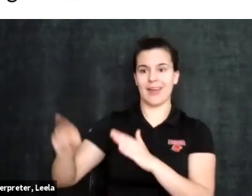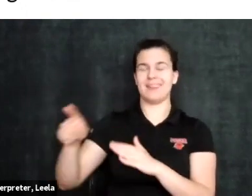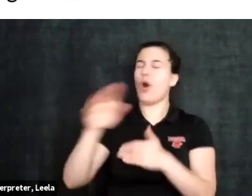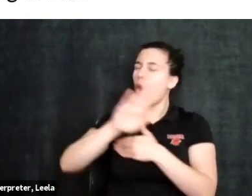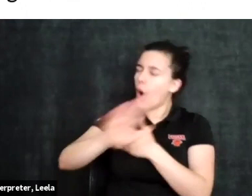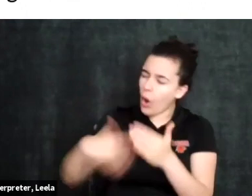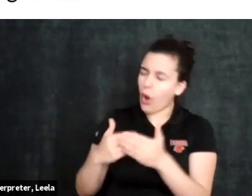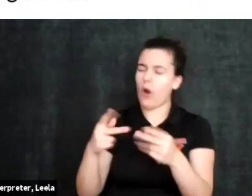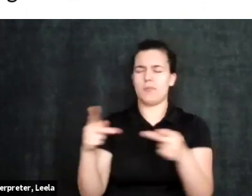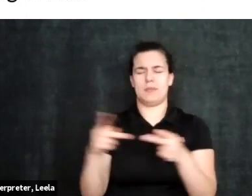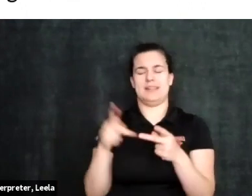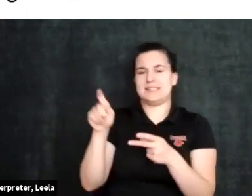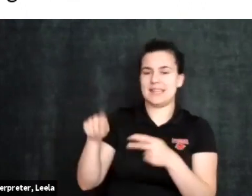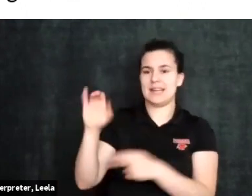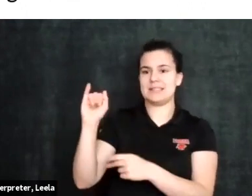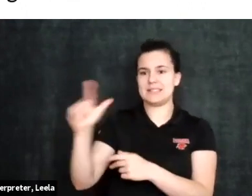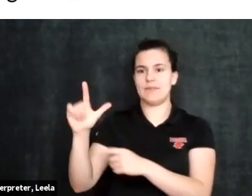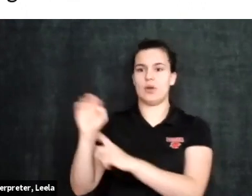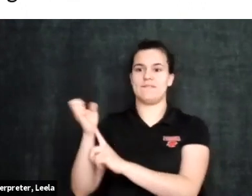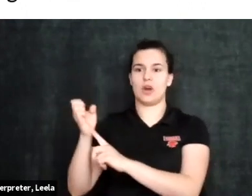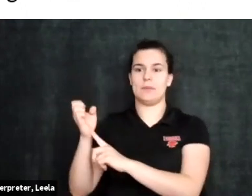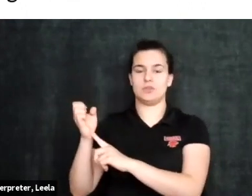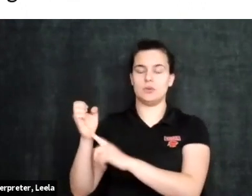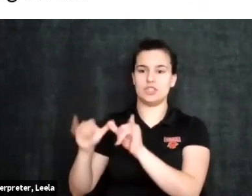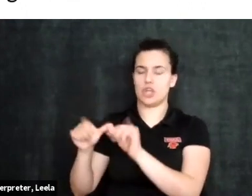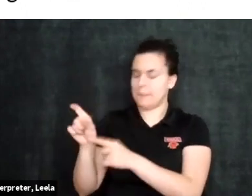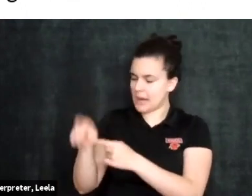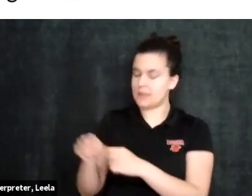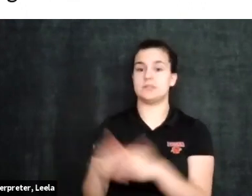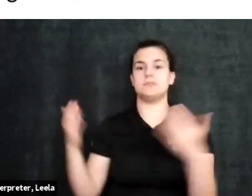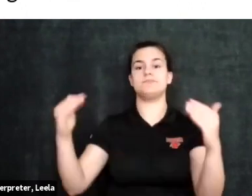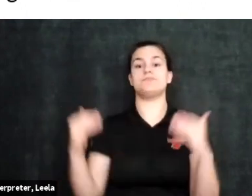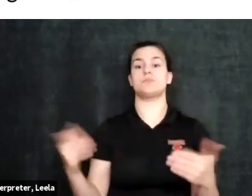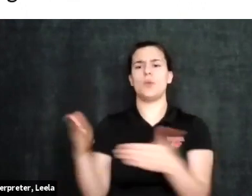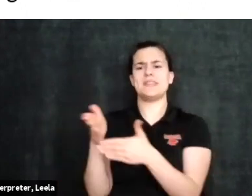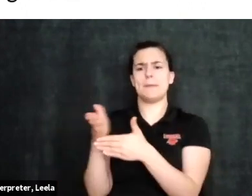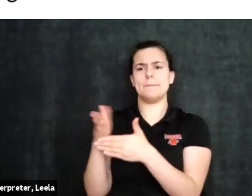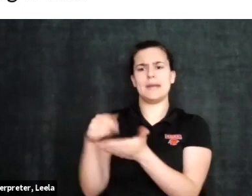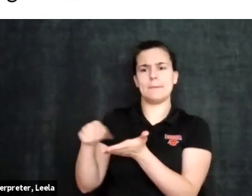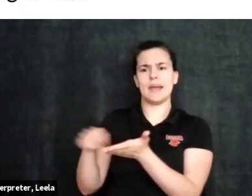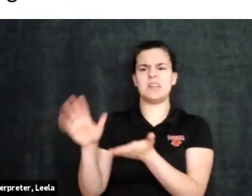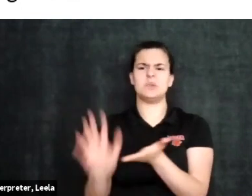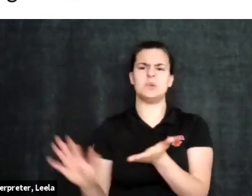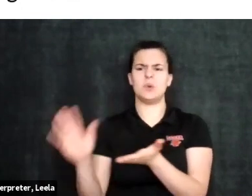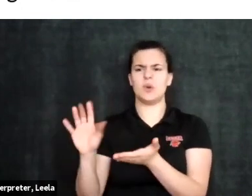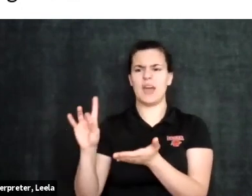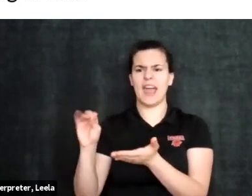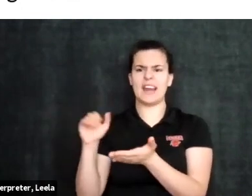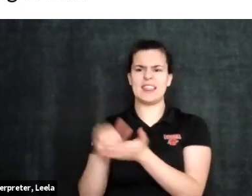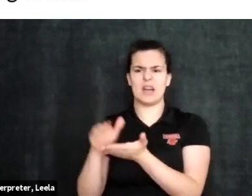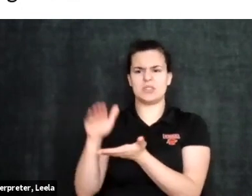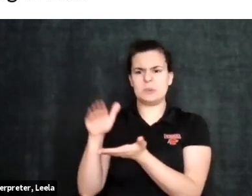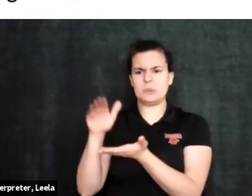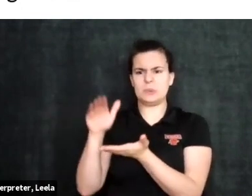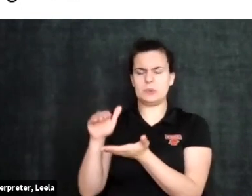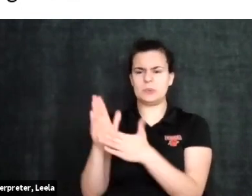their environmental and infrastructure needs. The median pay is in the mid to upper 80s, according to